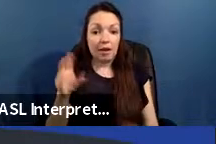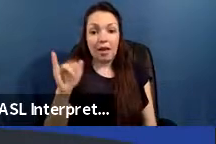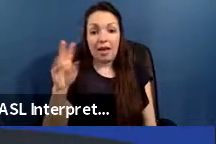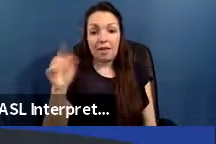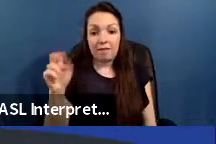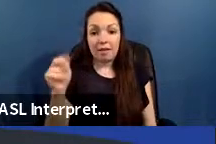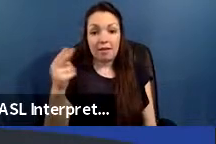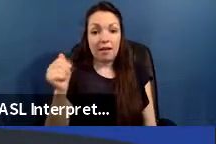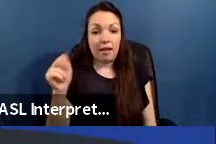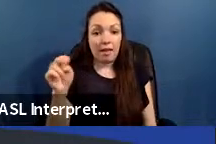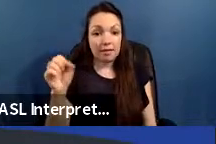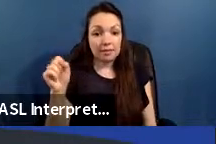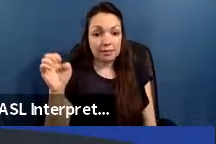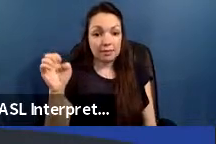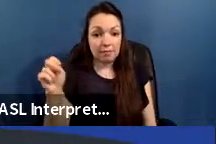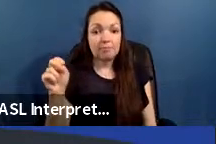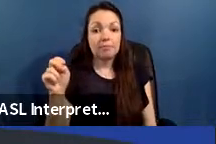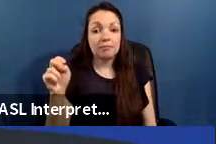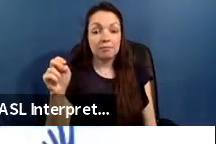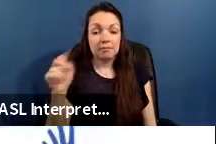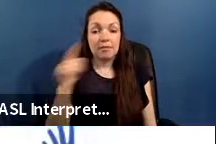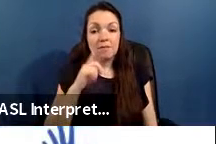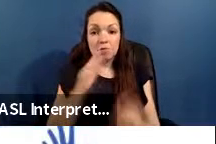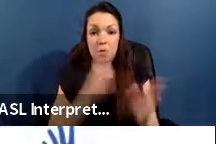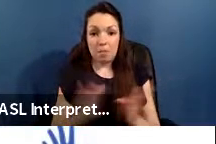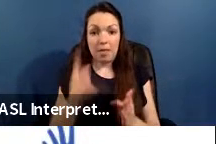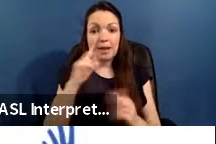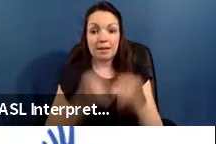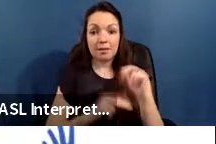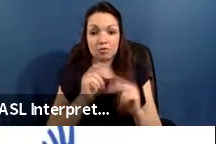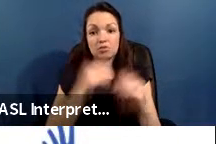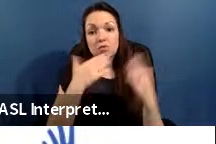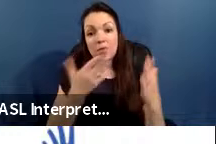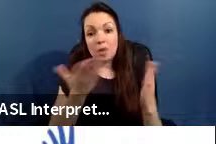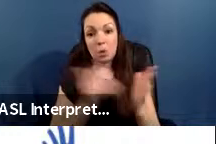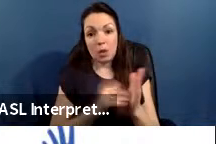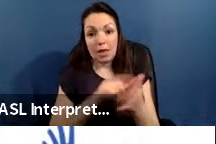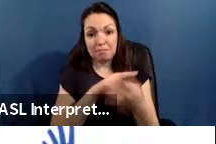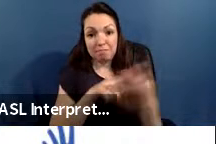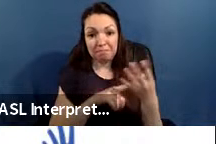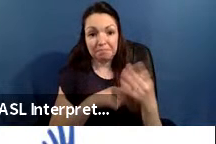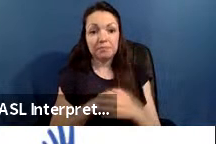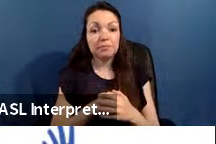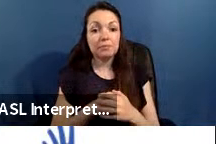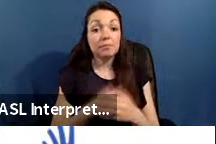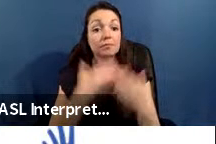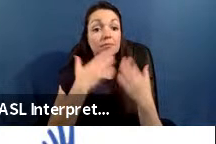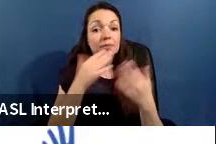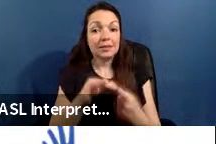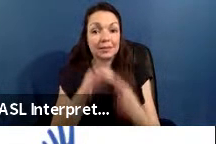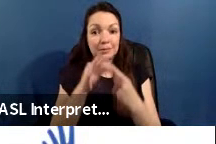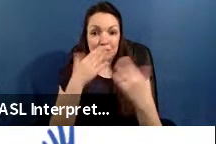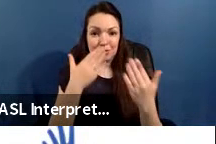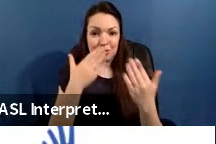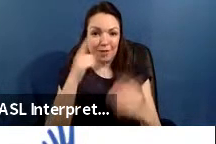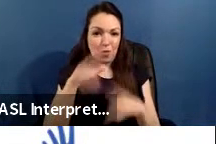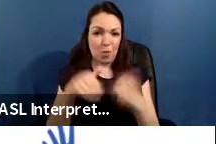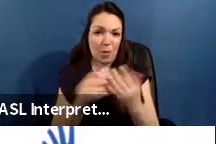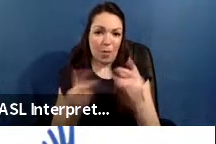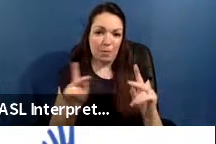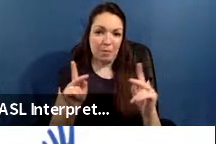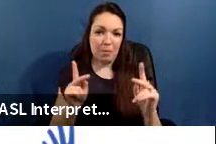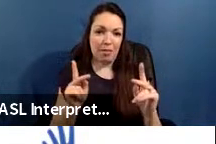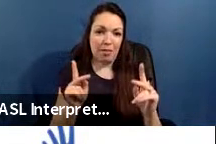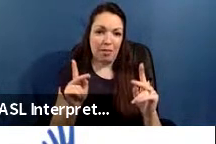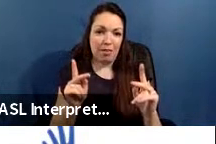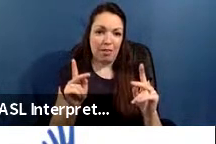and Construction. So thank you again. Next. And we want to give a special shout out to all the people who have been informing